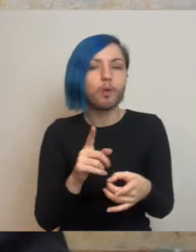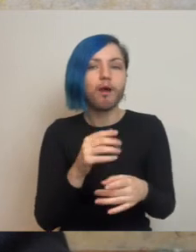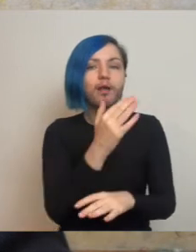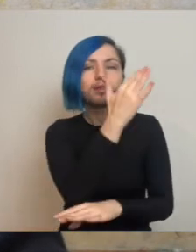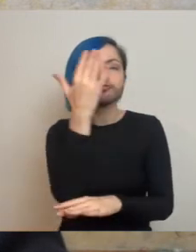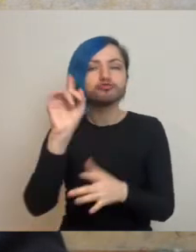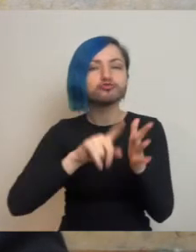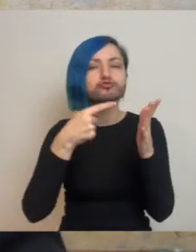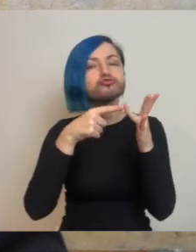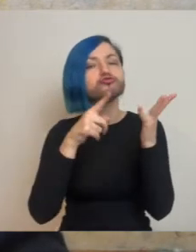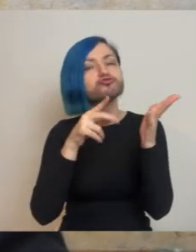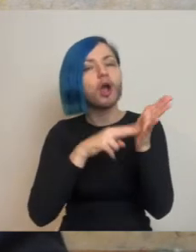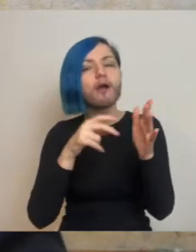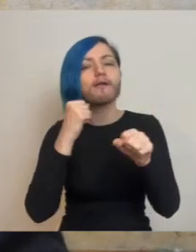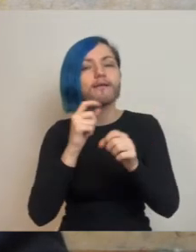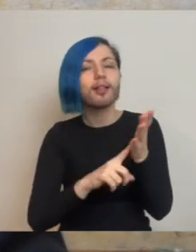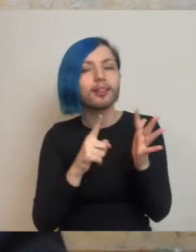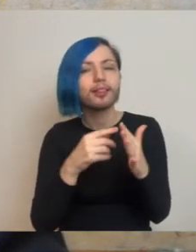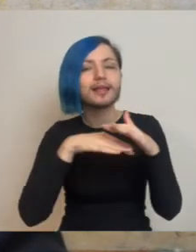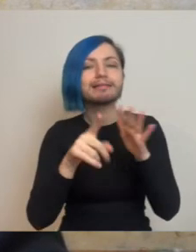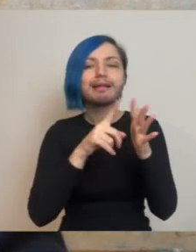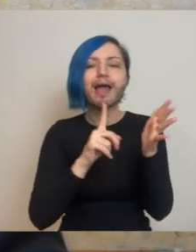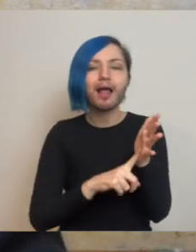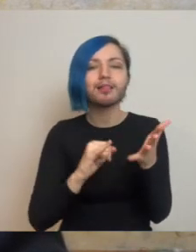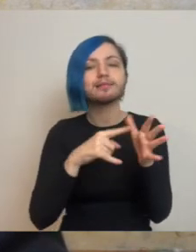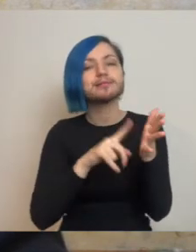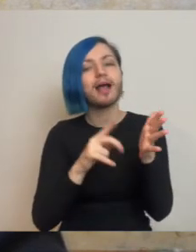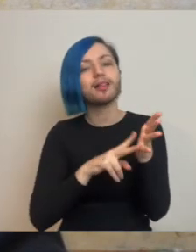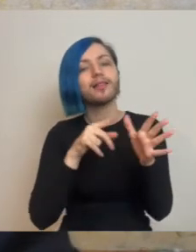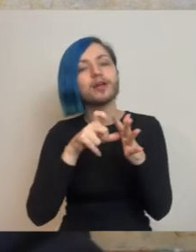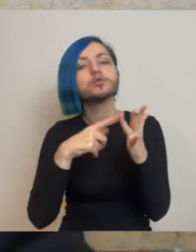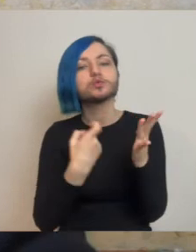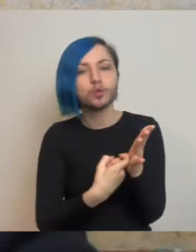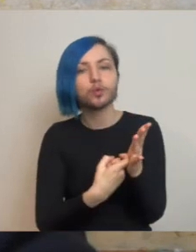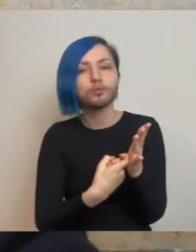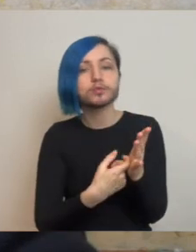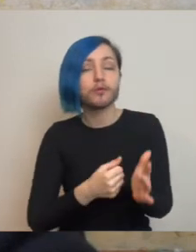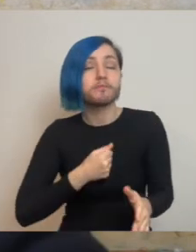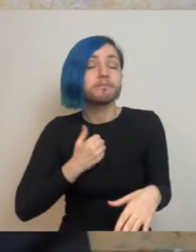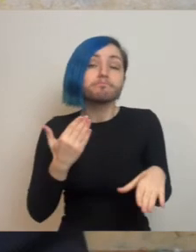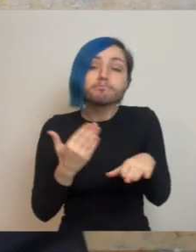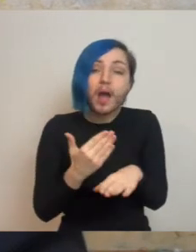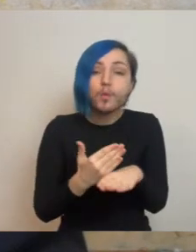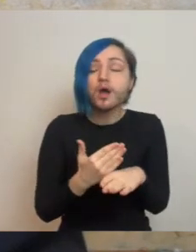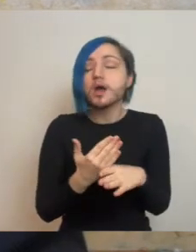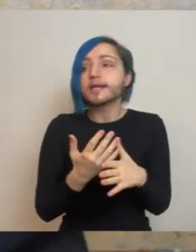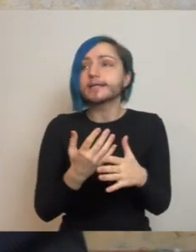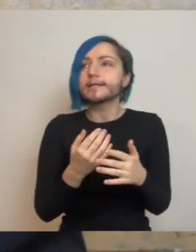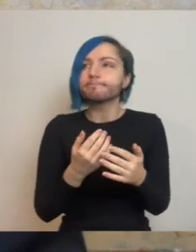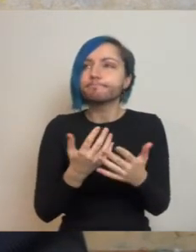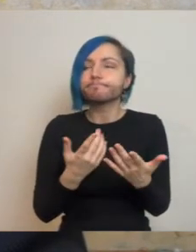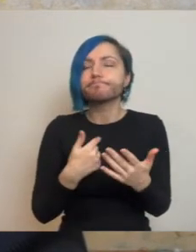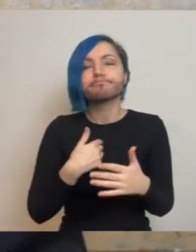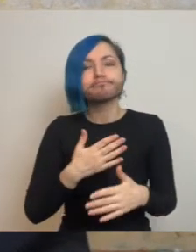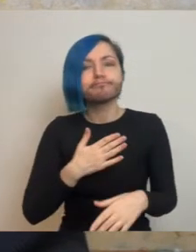Salvador. And I think to me, with my work, I often try to talk about what makes